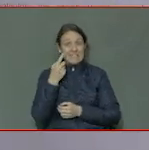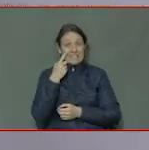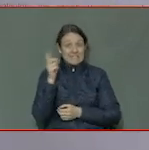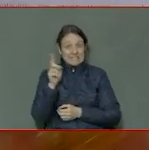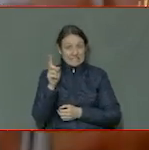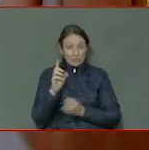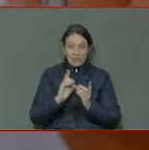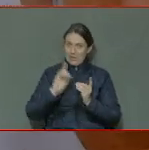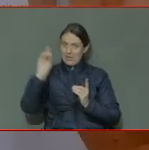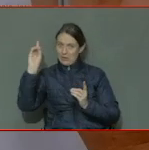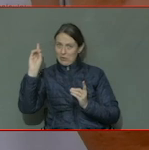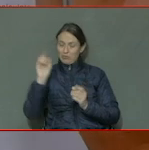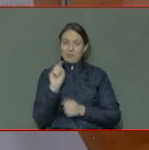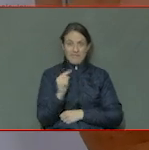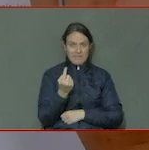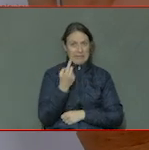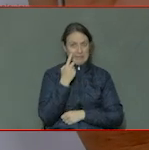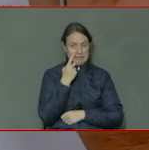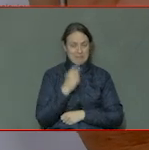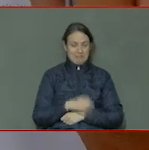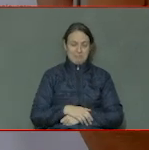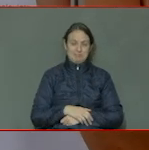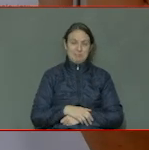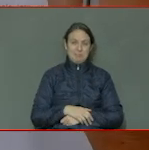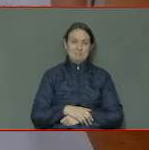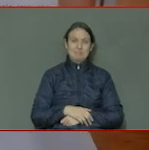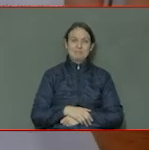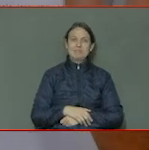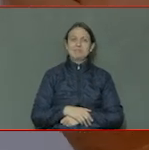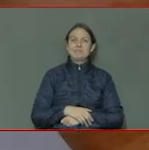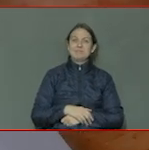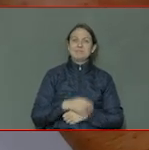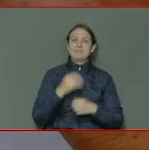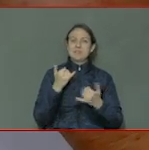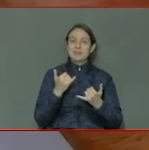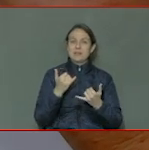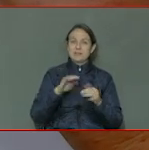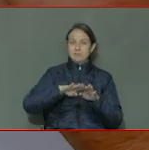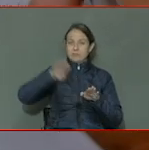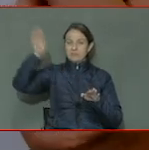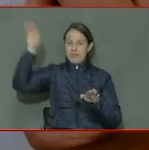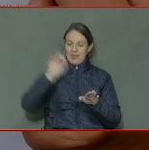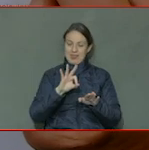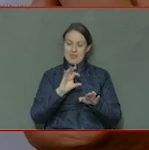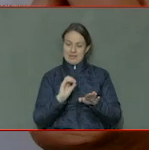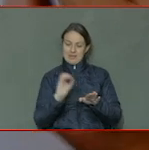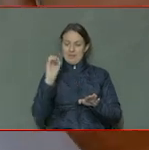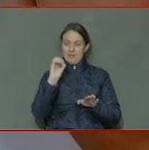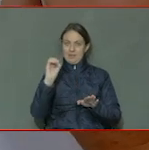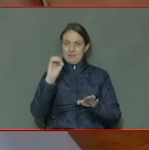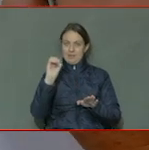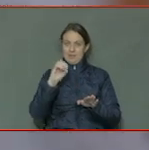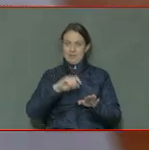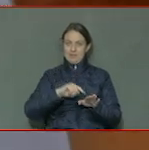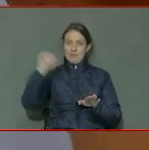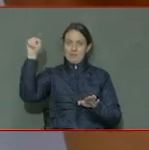the block. Okay, but I've just indicated it for me. Inclined at an angle of 30 degrees to the horizontal. The